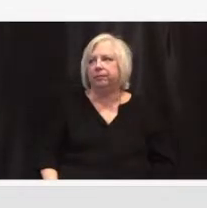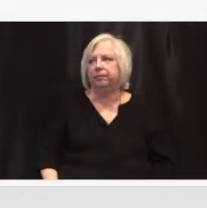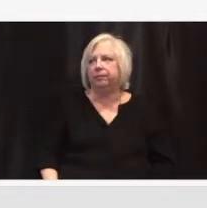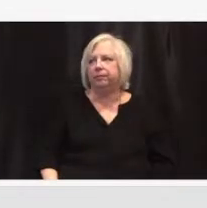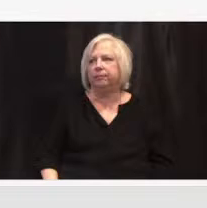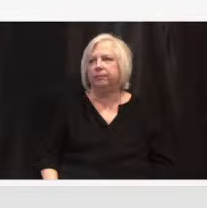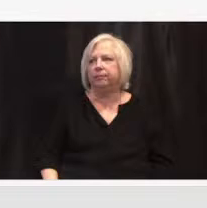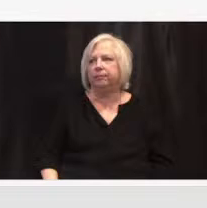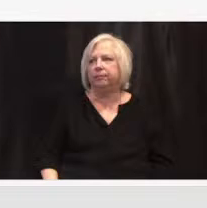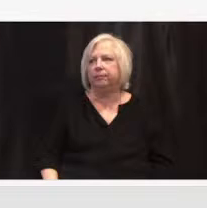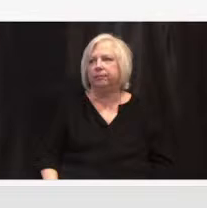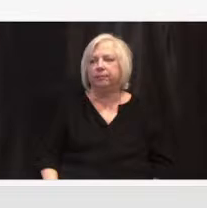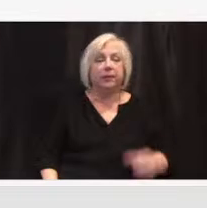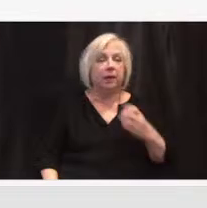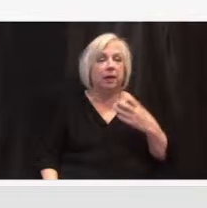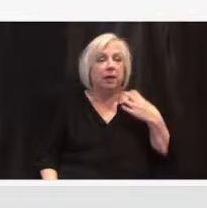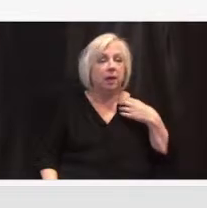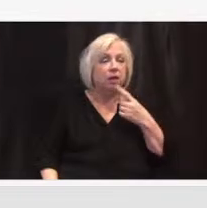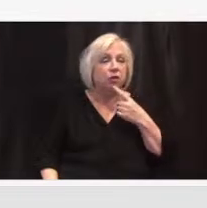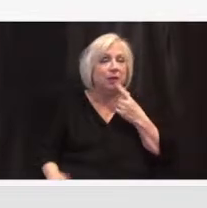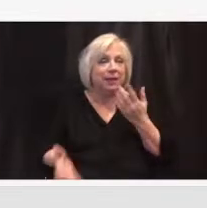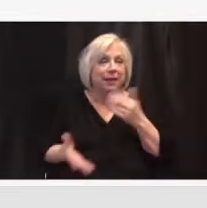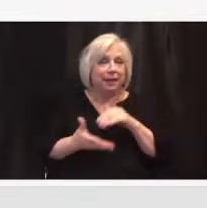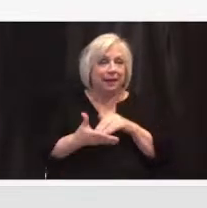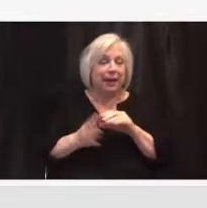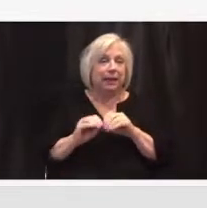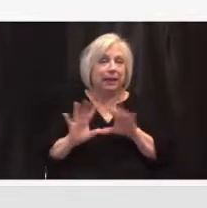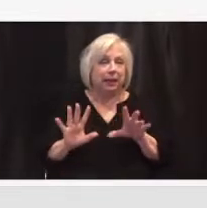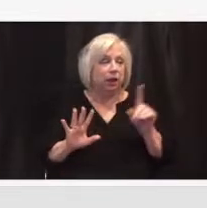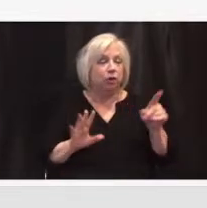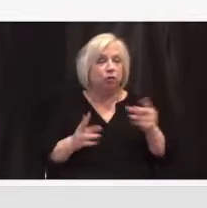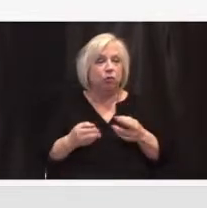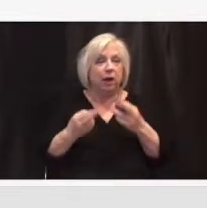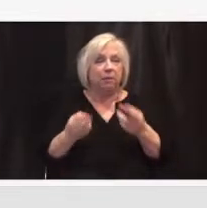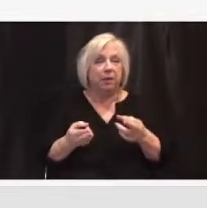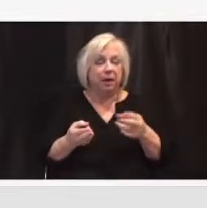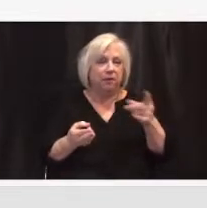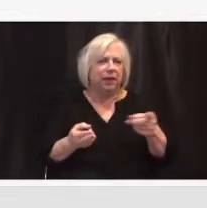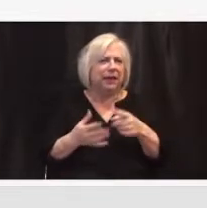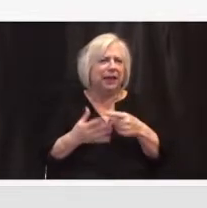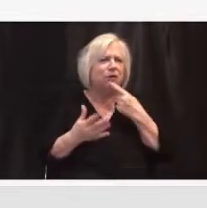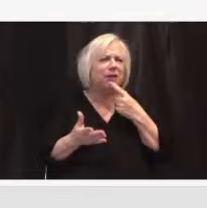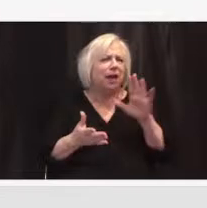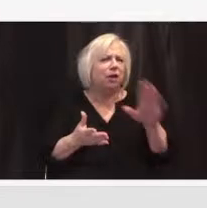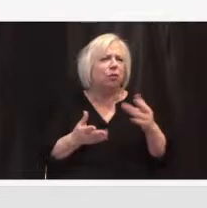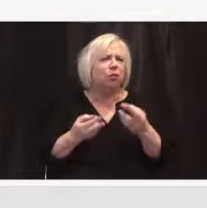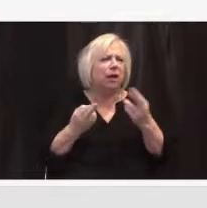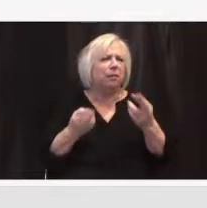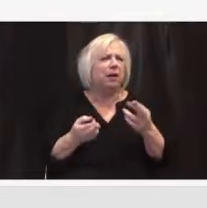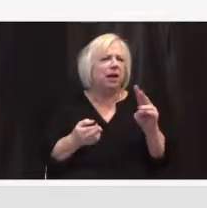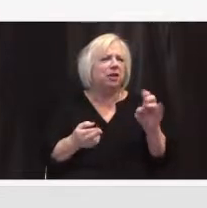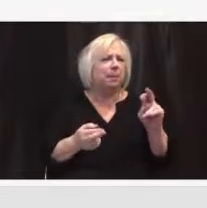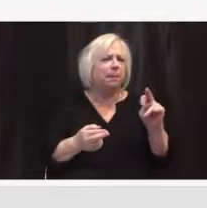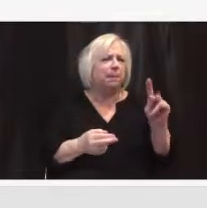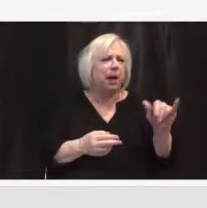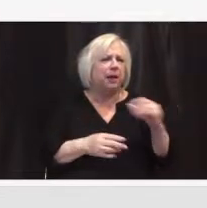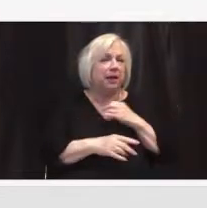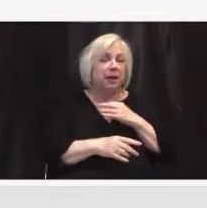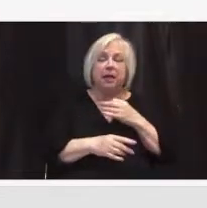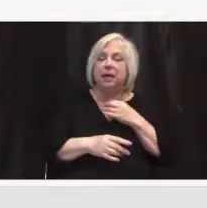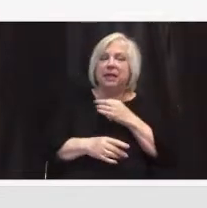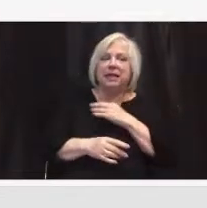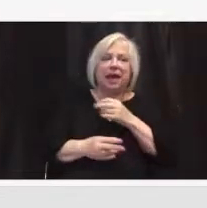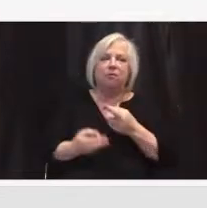Staff, for just restating your recommendation for this item, could you please restate that, please, Monty? Staff is